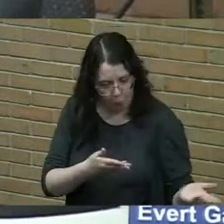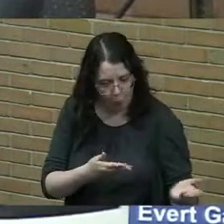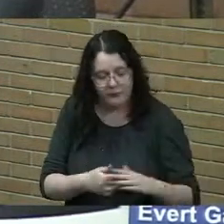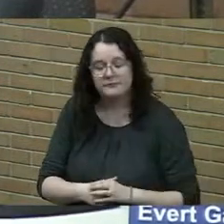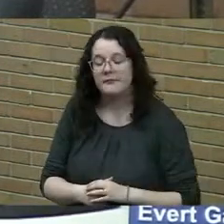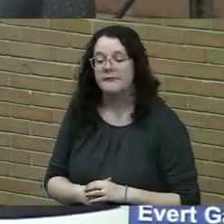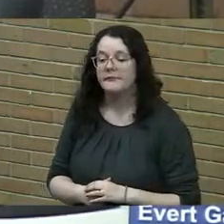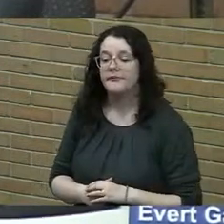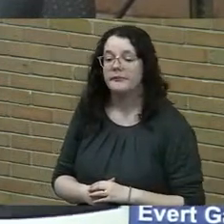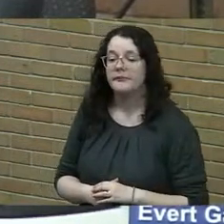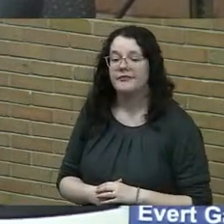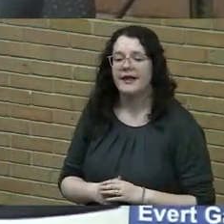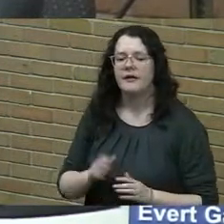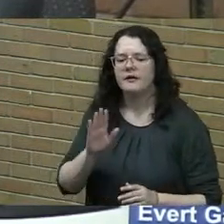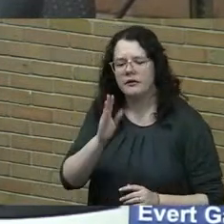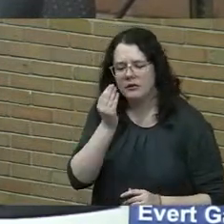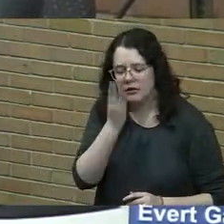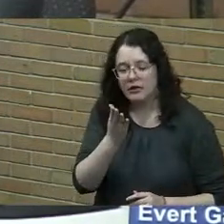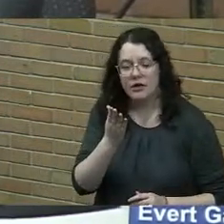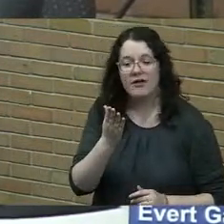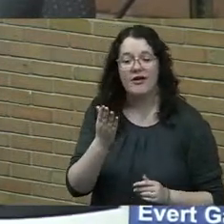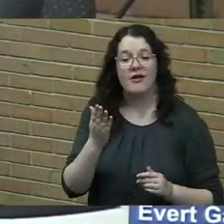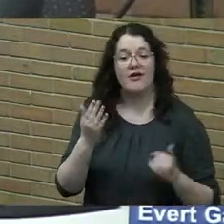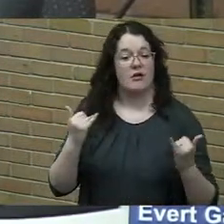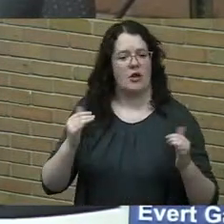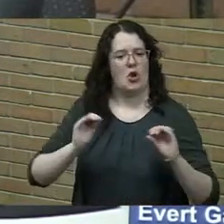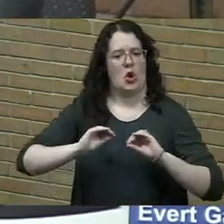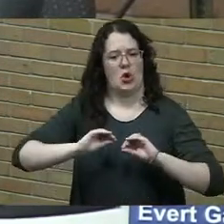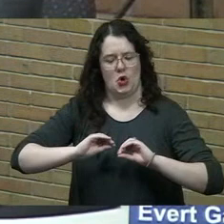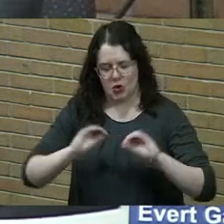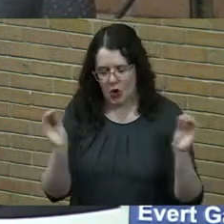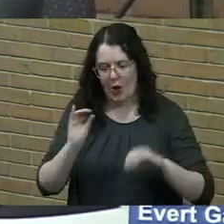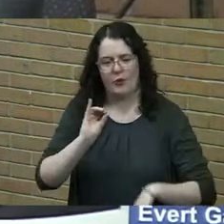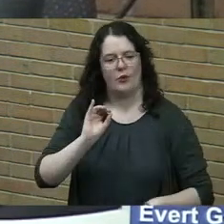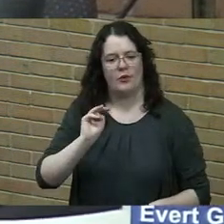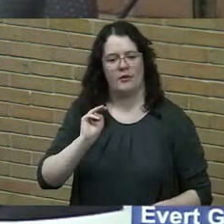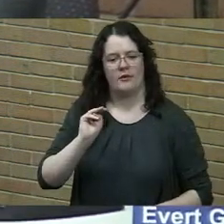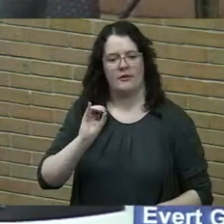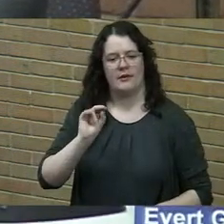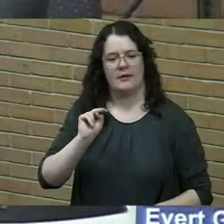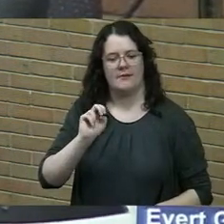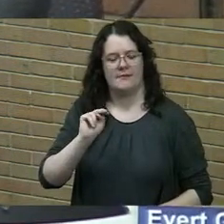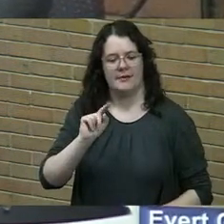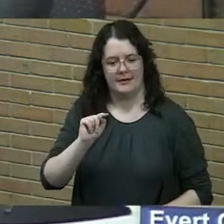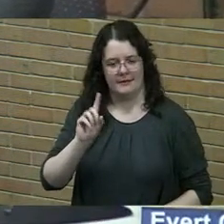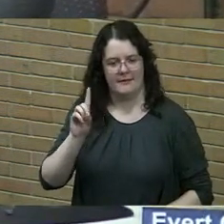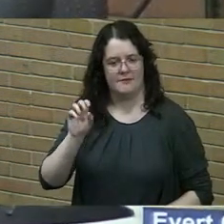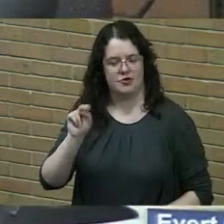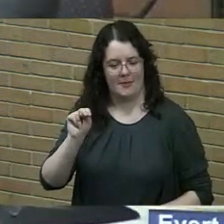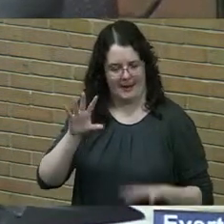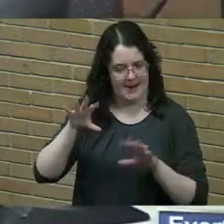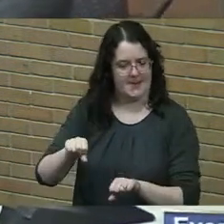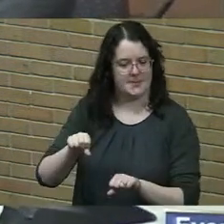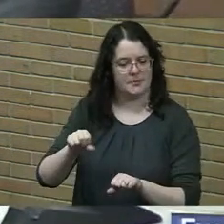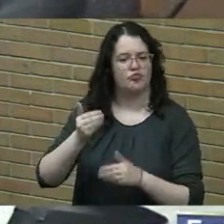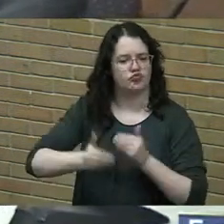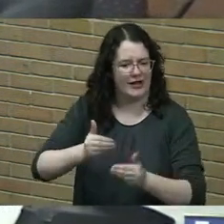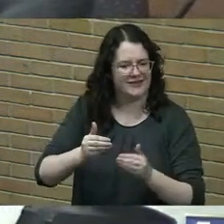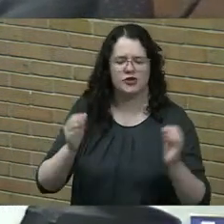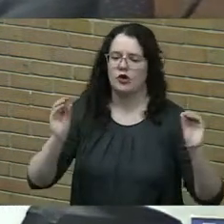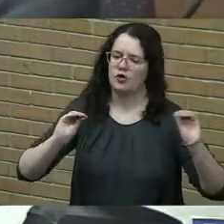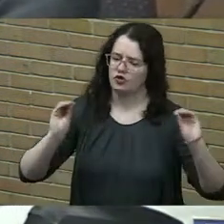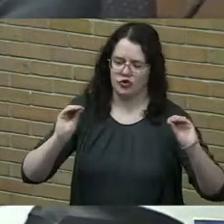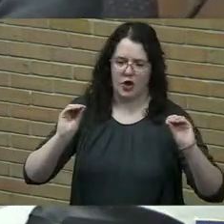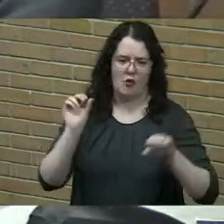There is no current eminent domain proceeding. There is no current effort by the